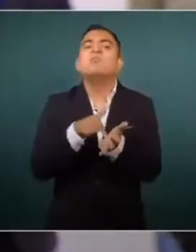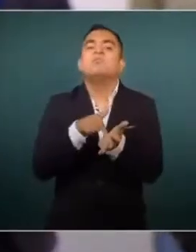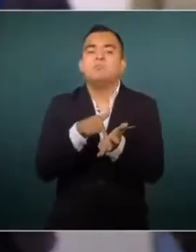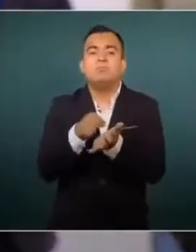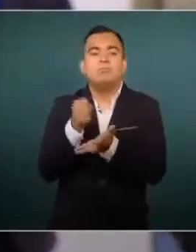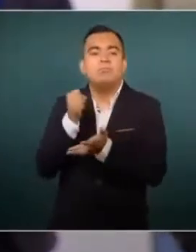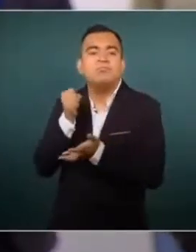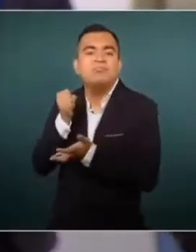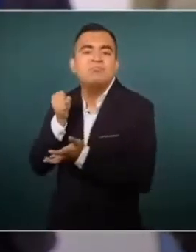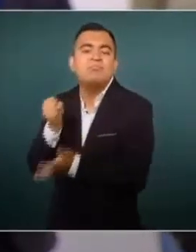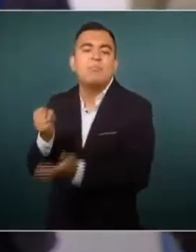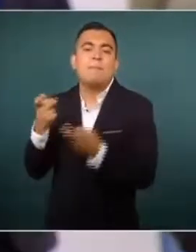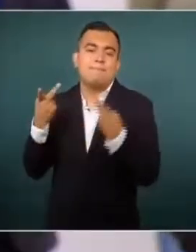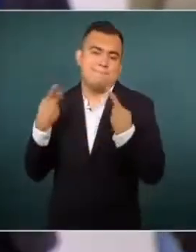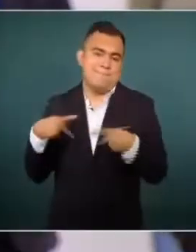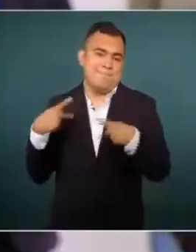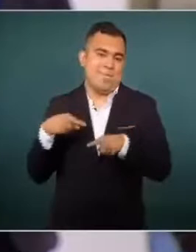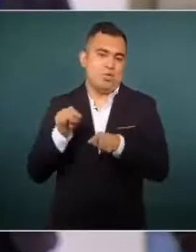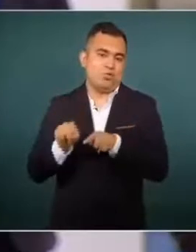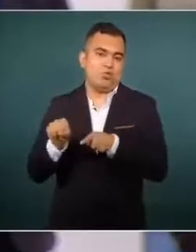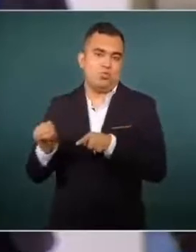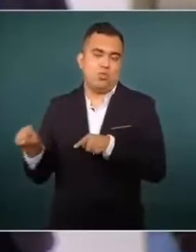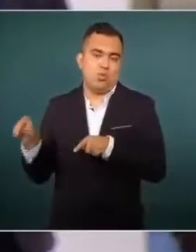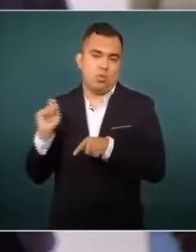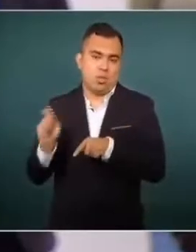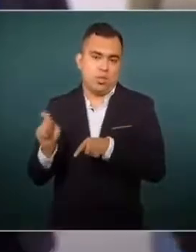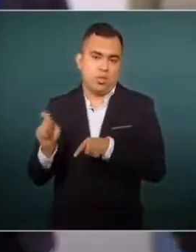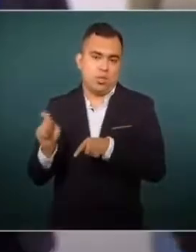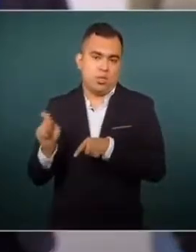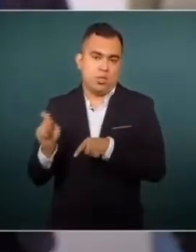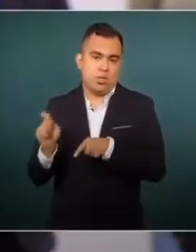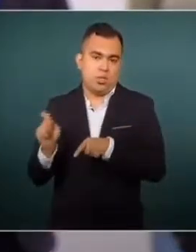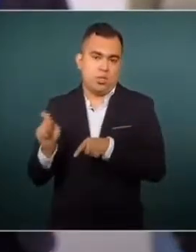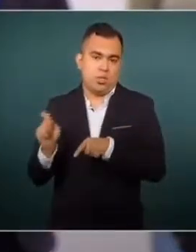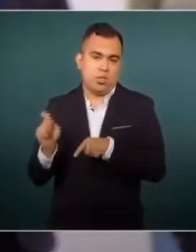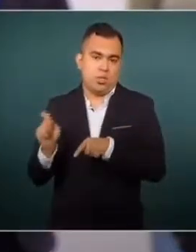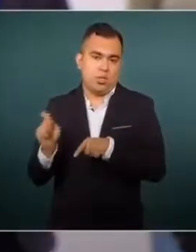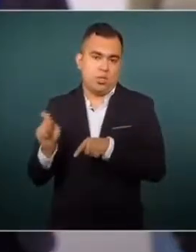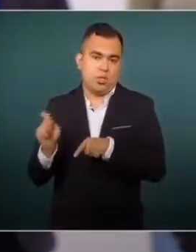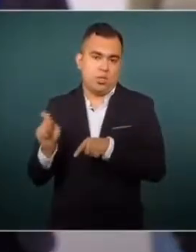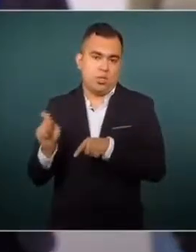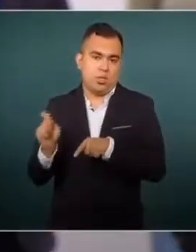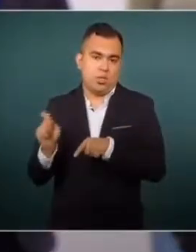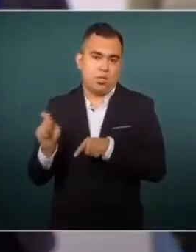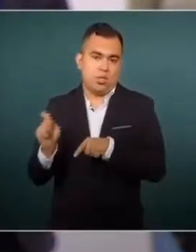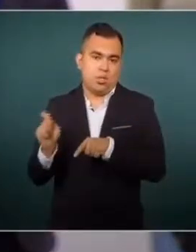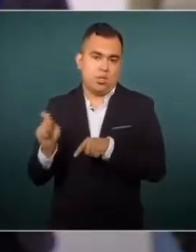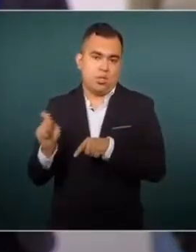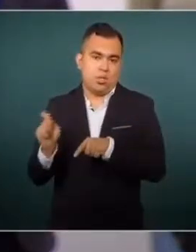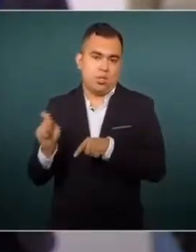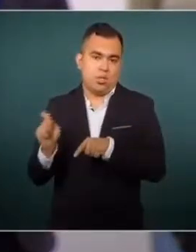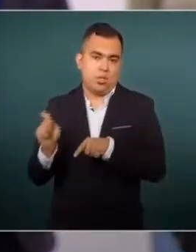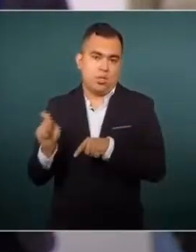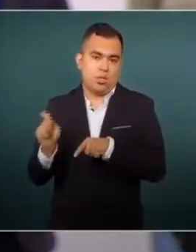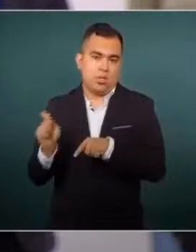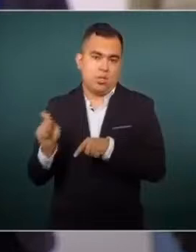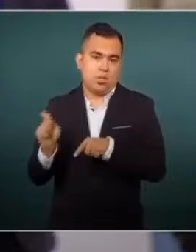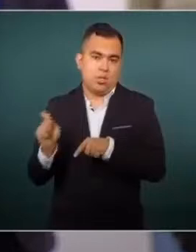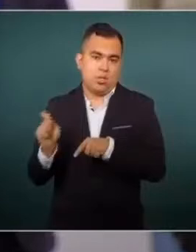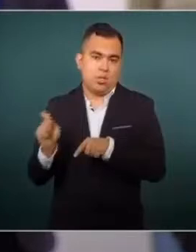a personajes que, bueno, lo comparan al gobernador that were given to people that